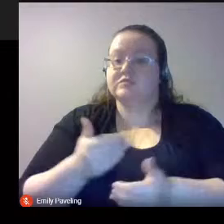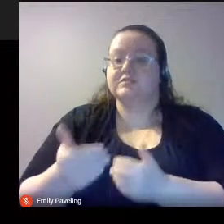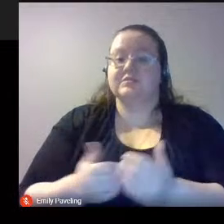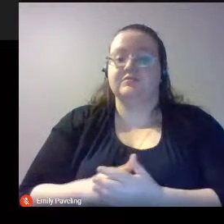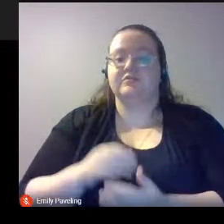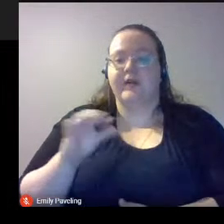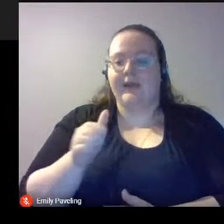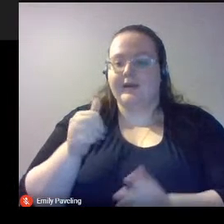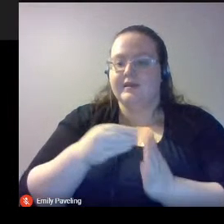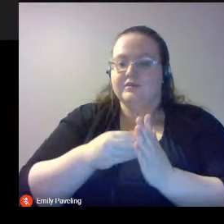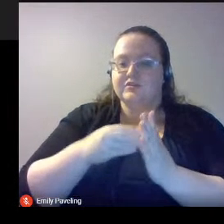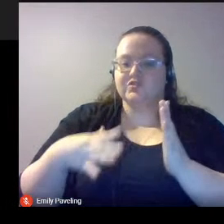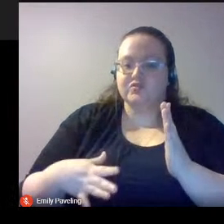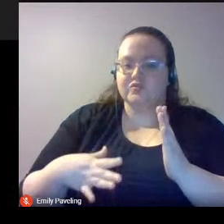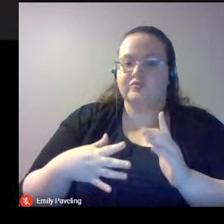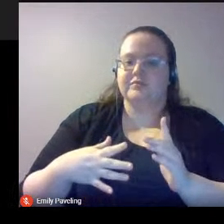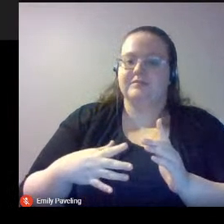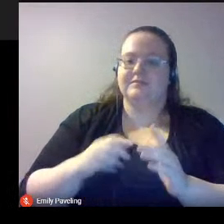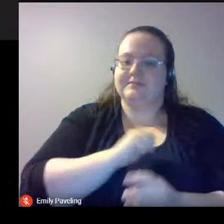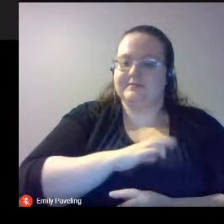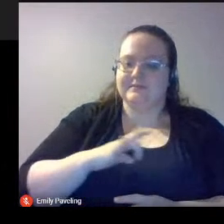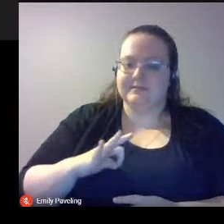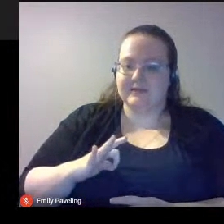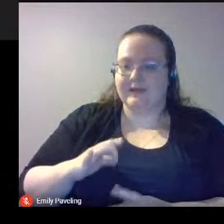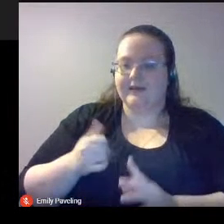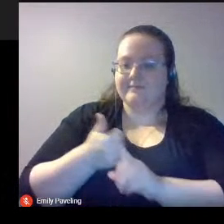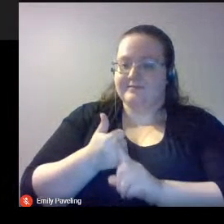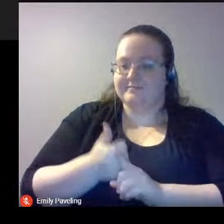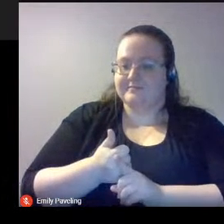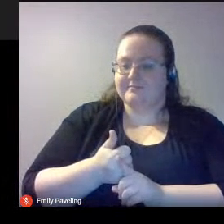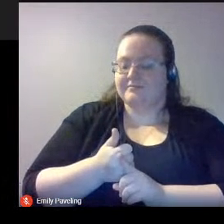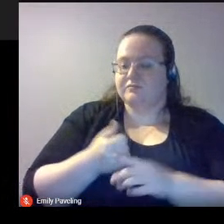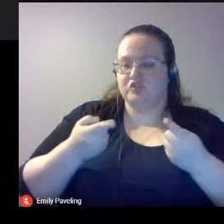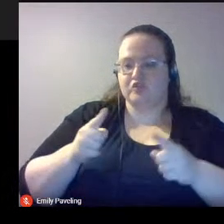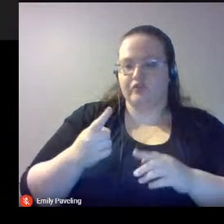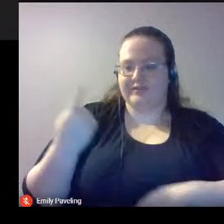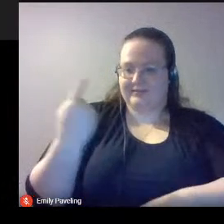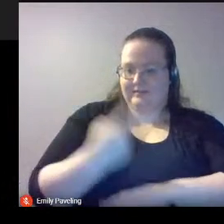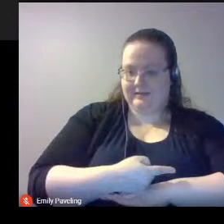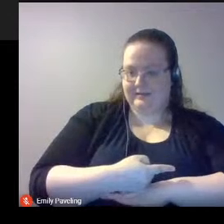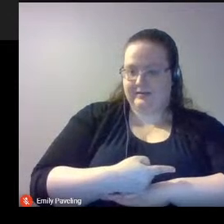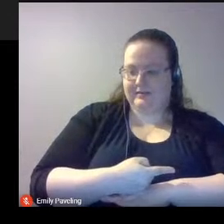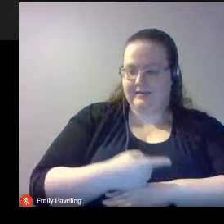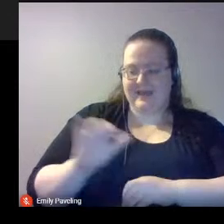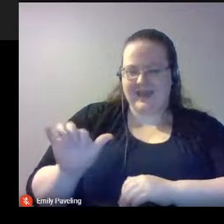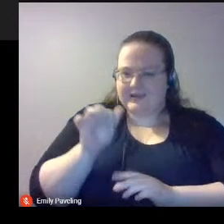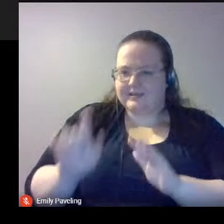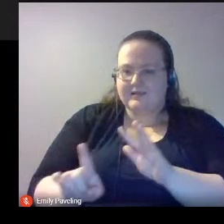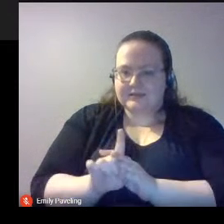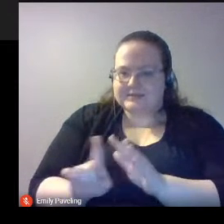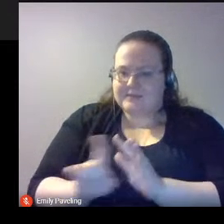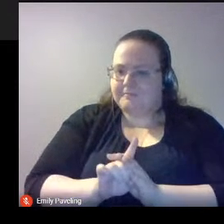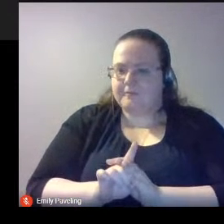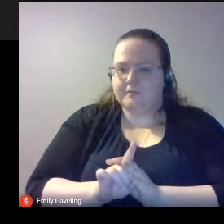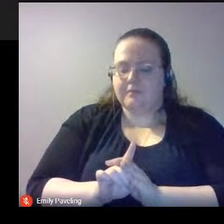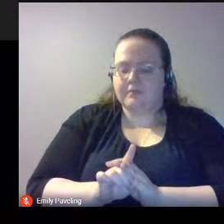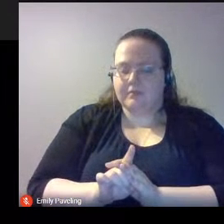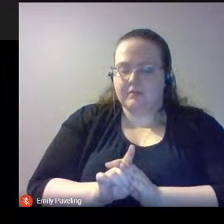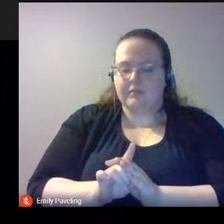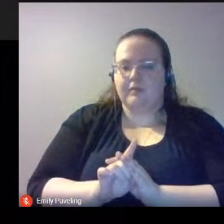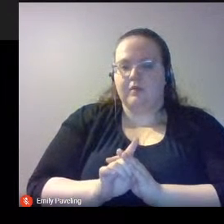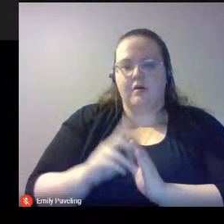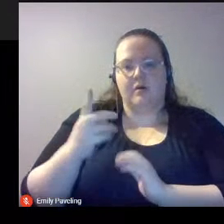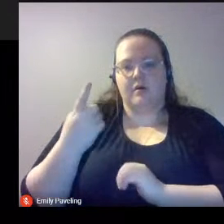staff who show signs and symptoms of COVID-19 during the start of the school or workday must go home immediately, and Dr. Meghani has also spoken to